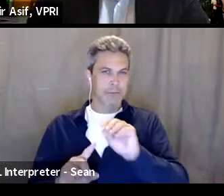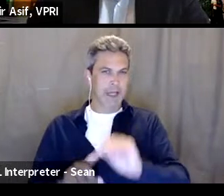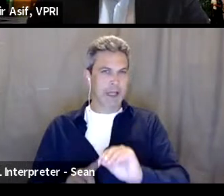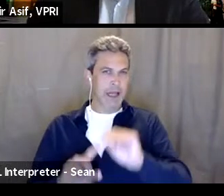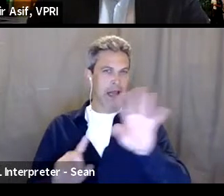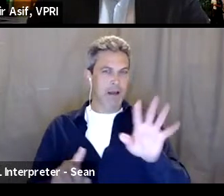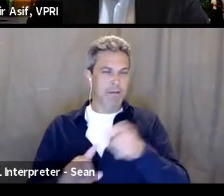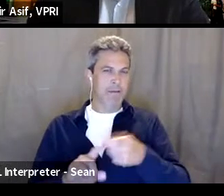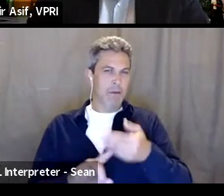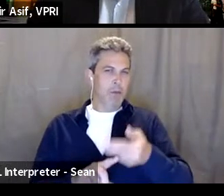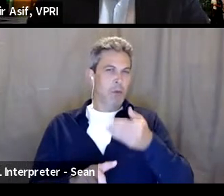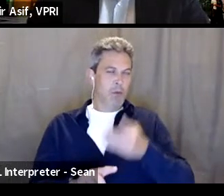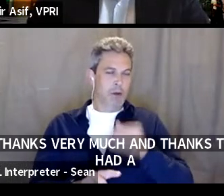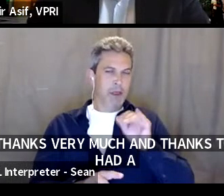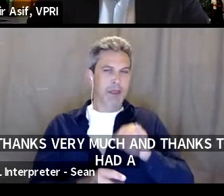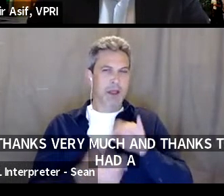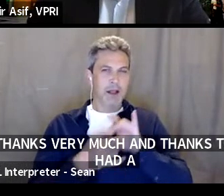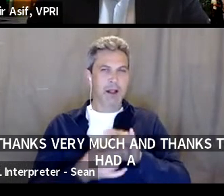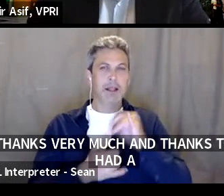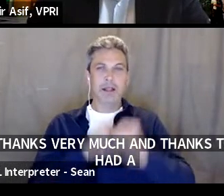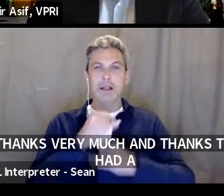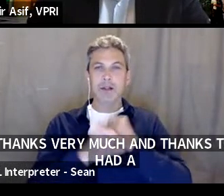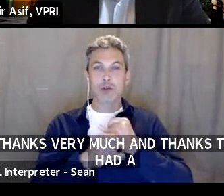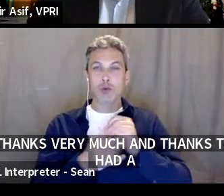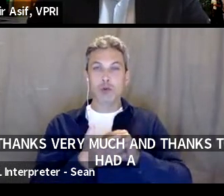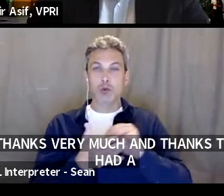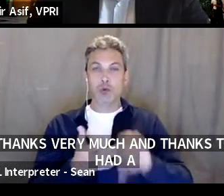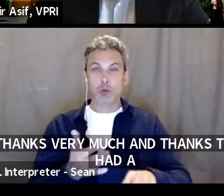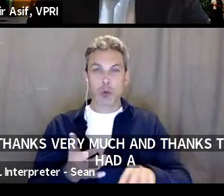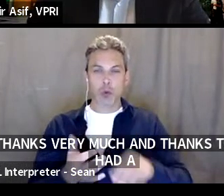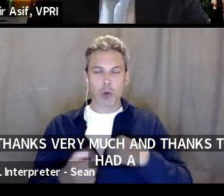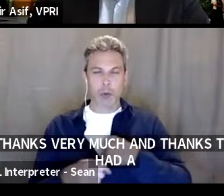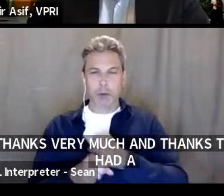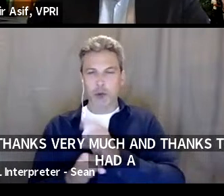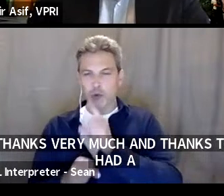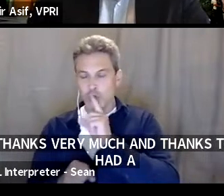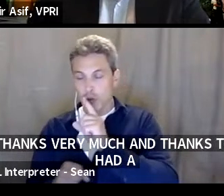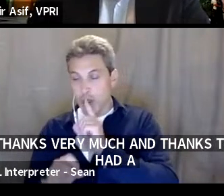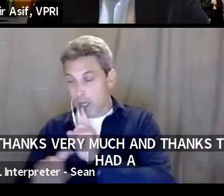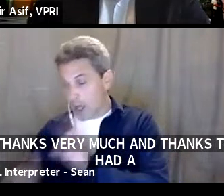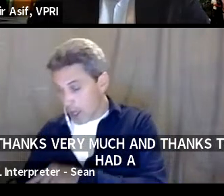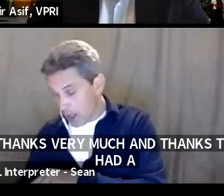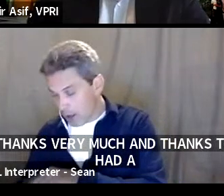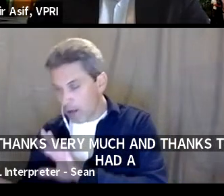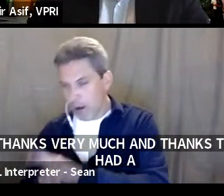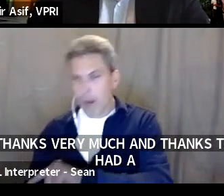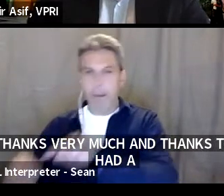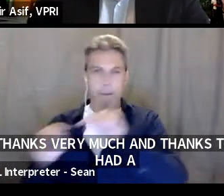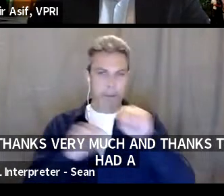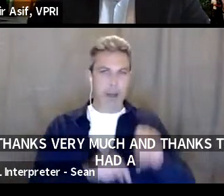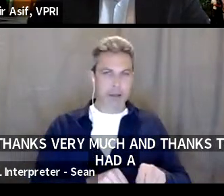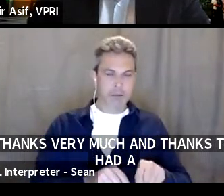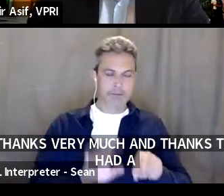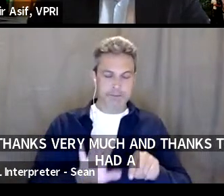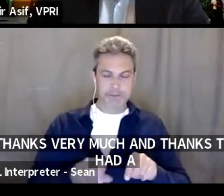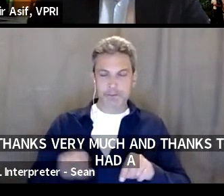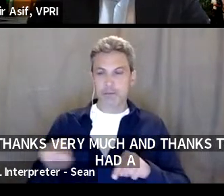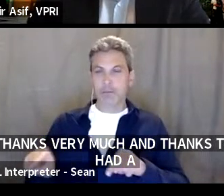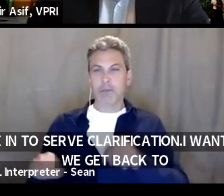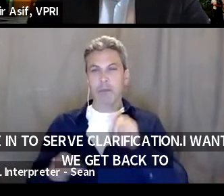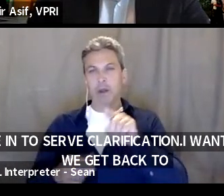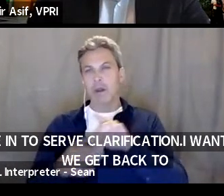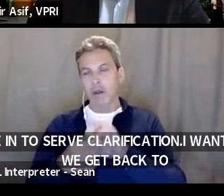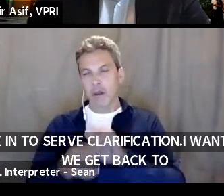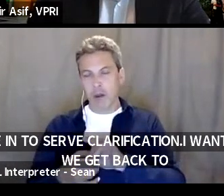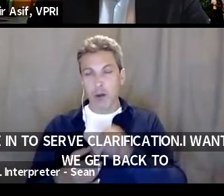from international students, so I want to make sure that we get back to that before we get too far away. And so it's just on this question of quarantining